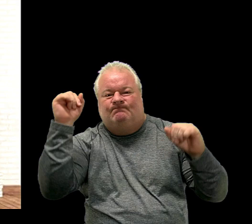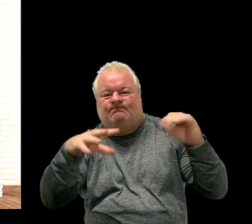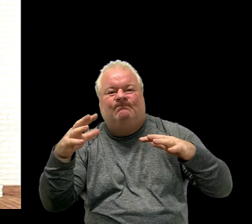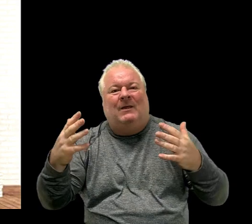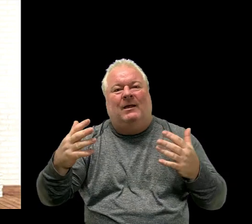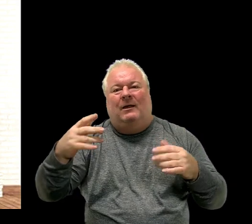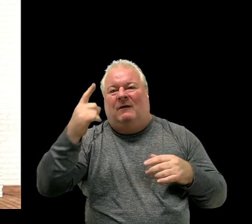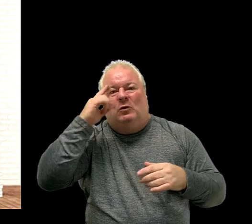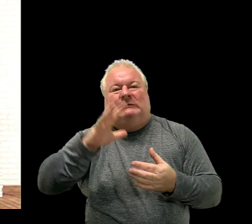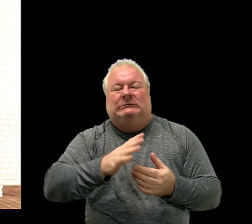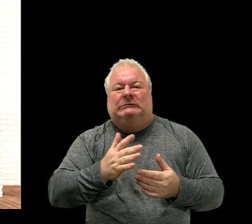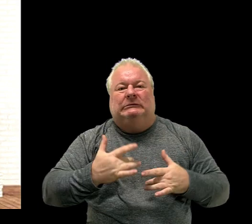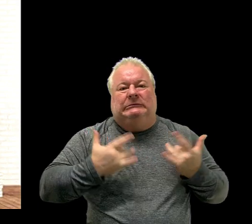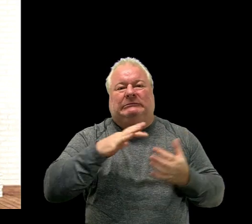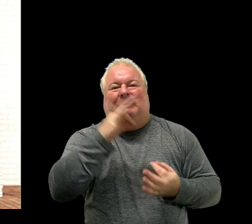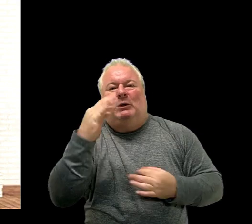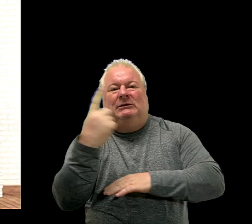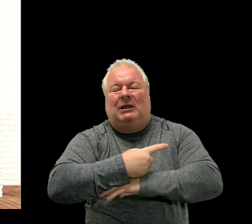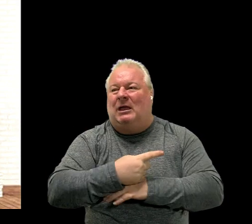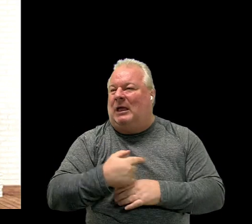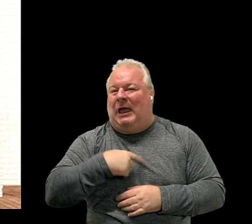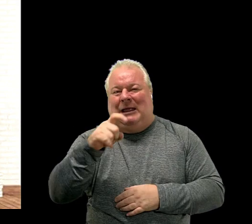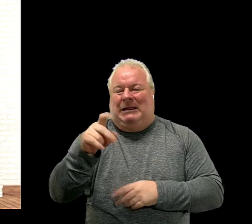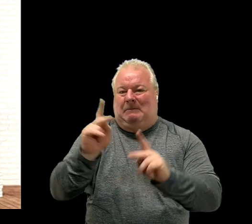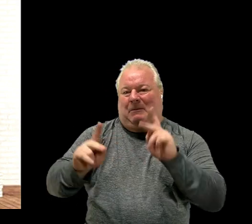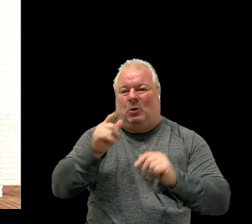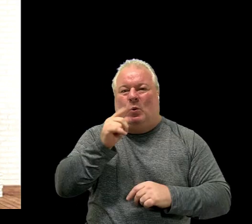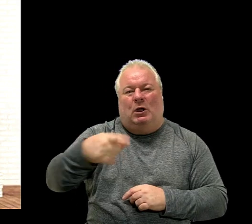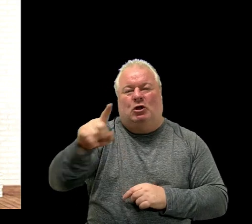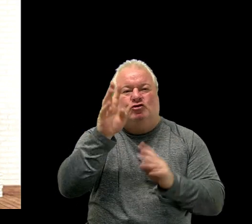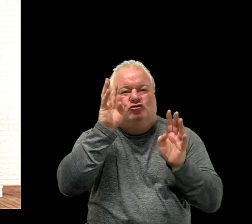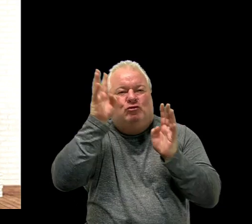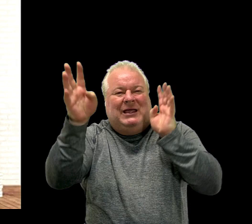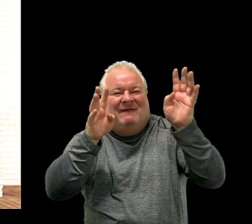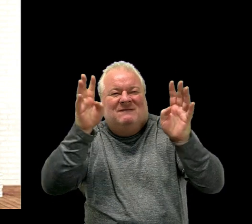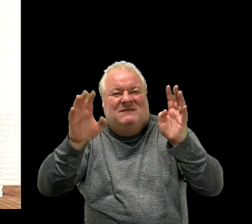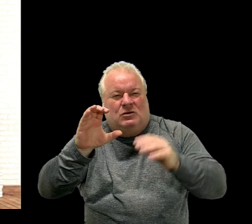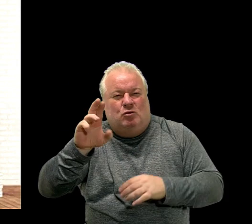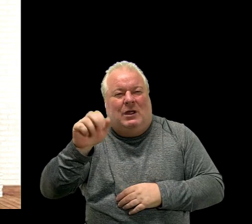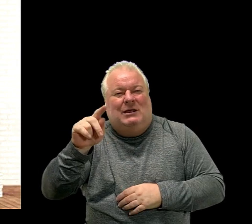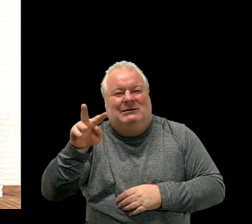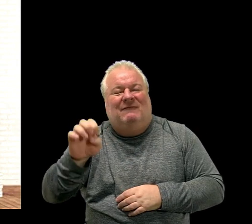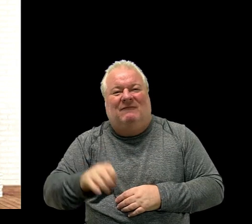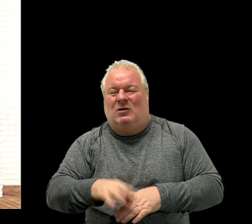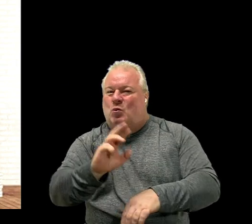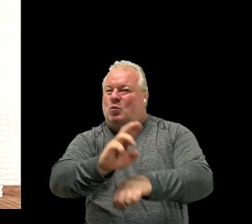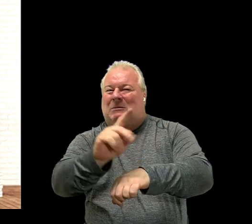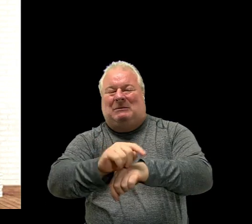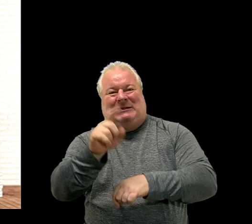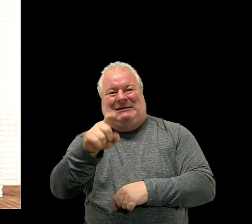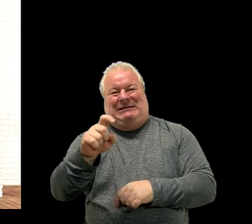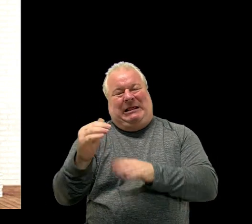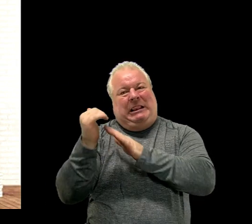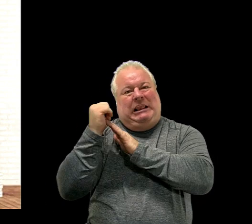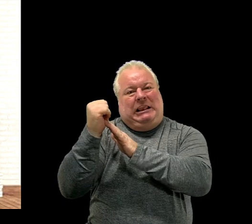days. I need someone who is creative. Raymond Temple needs